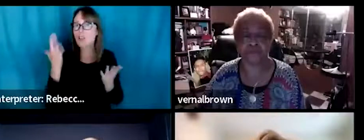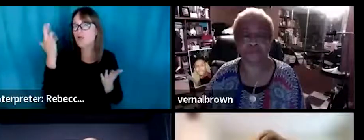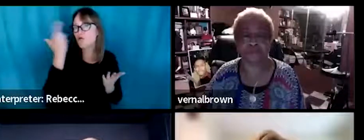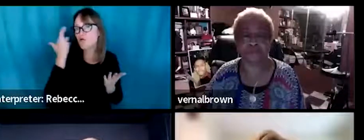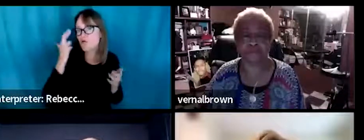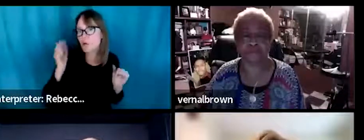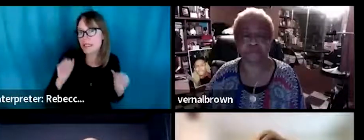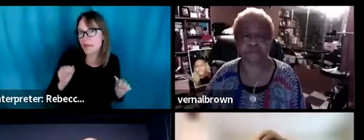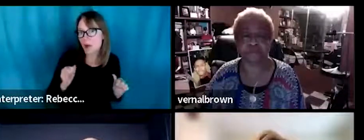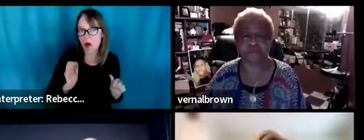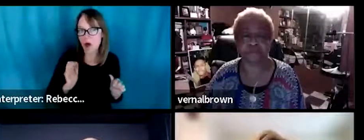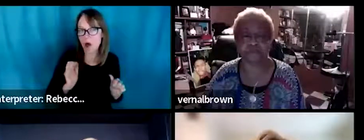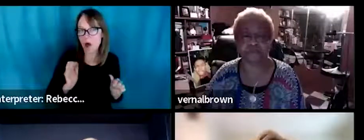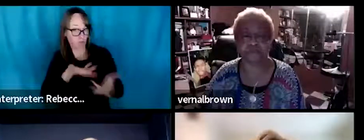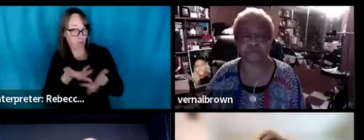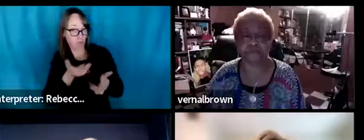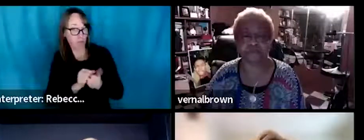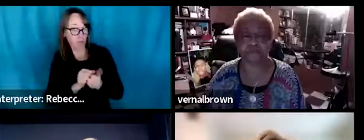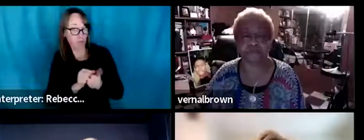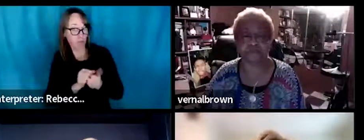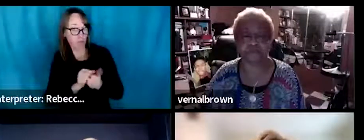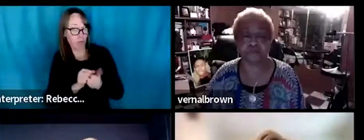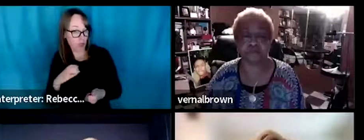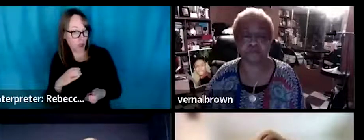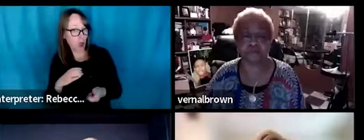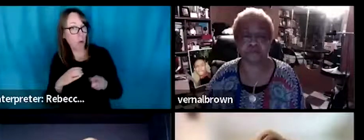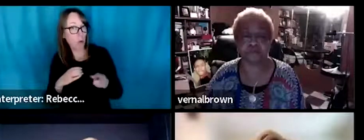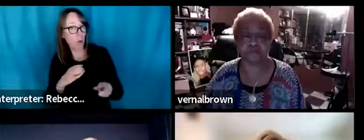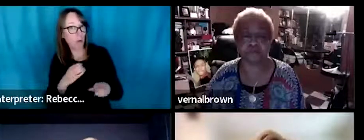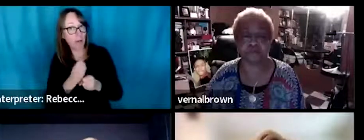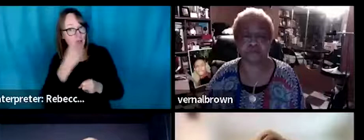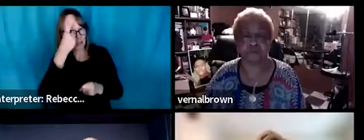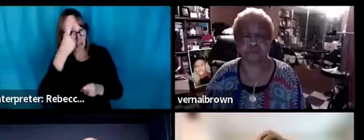Commissioners is reasonable in time.